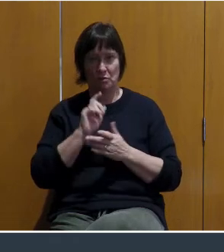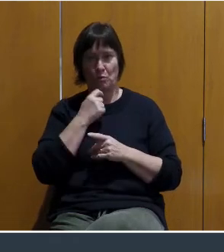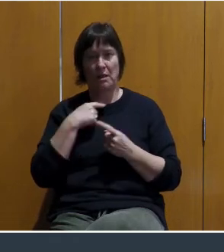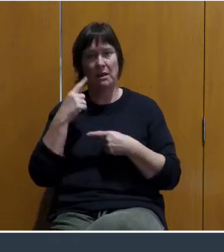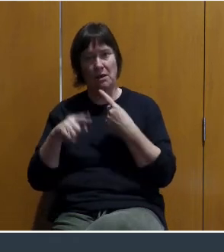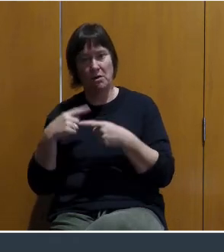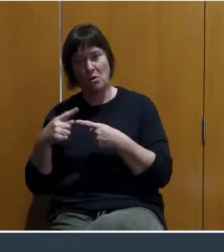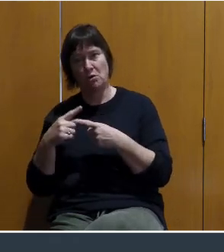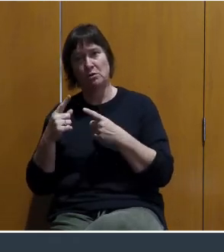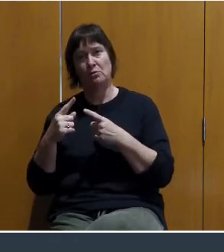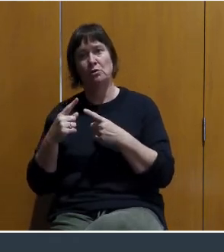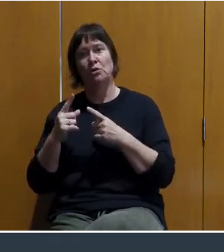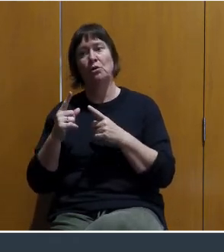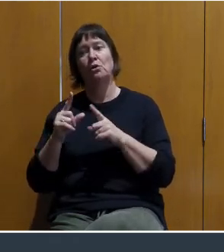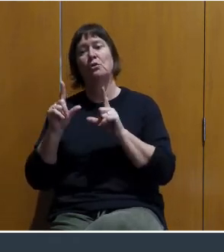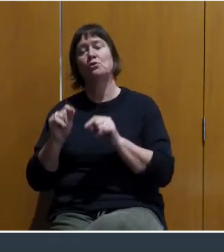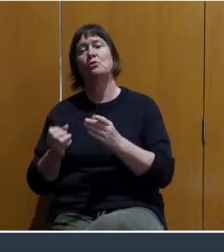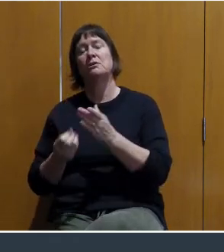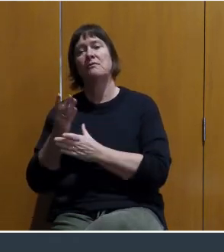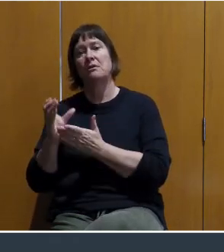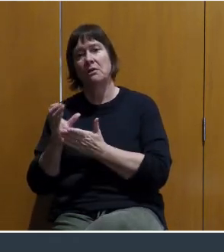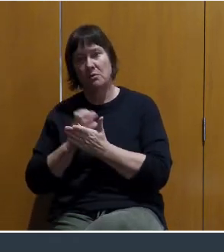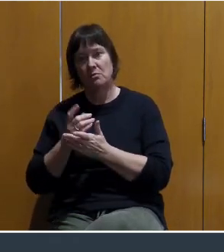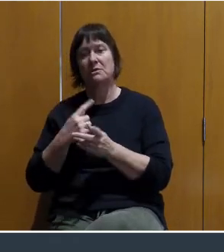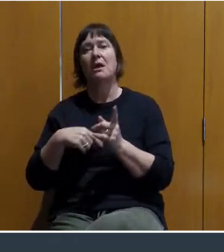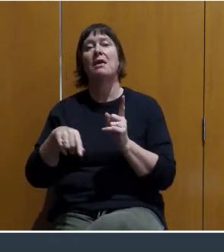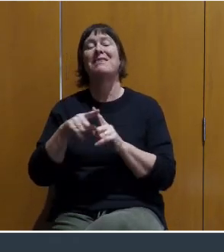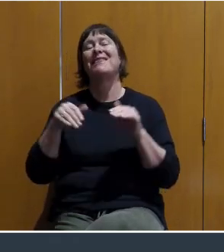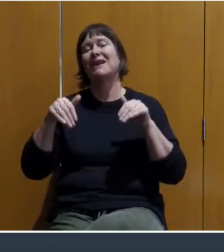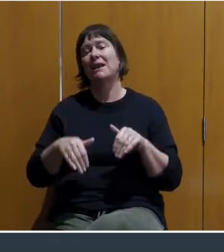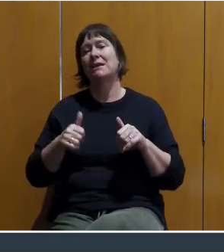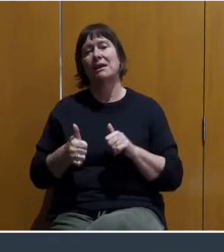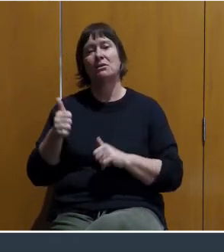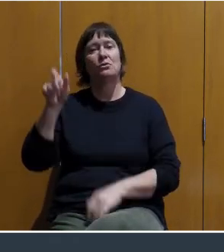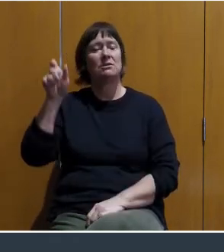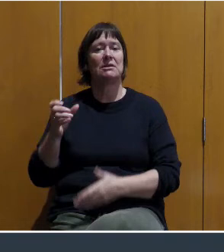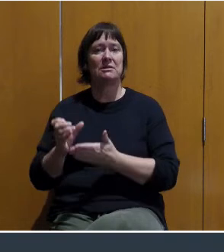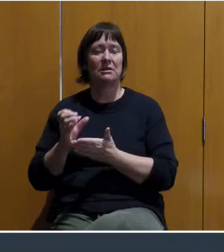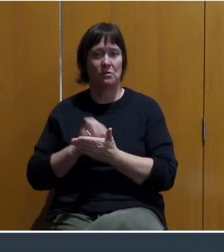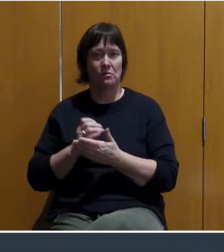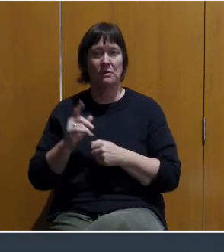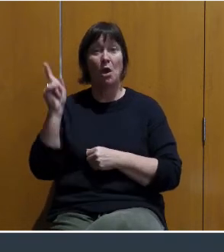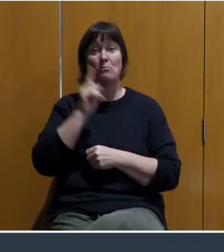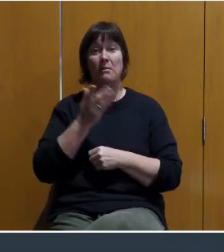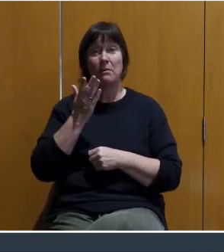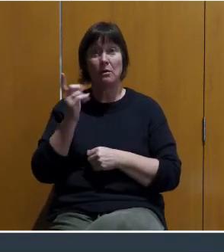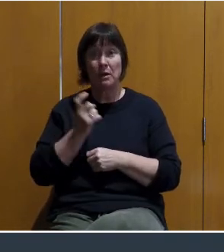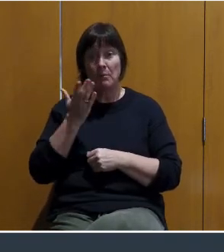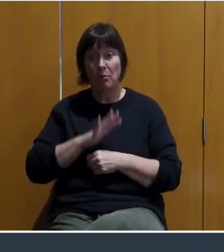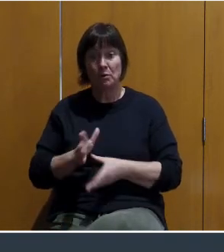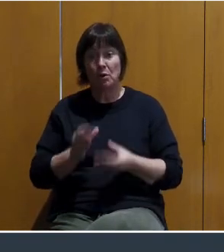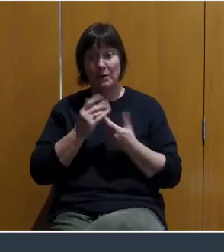our development course and then our Canine Good Citizen course. Because, of course, the people that come and want to learn to train their